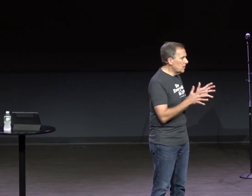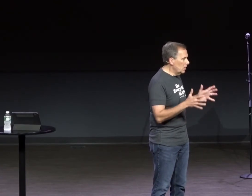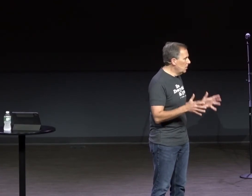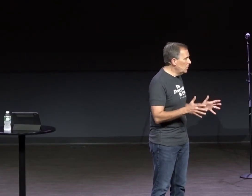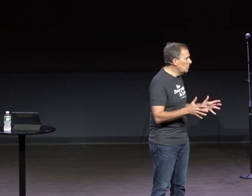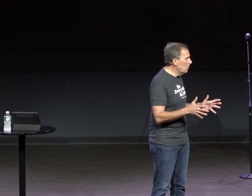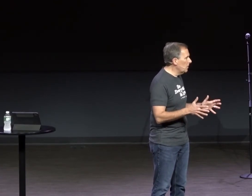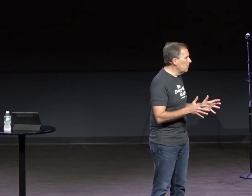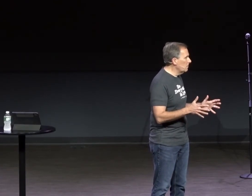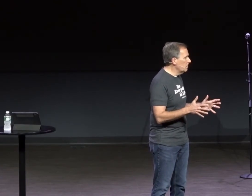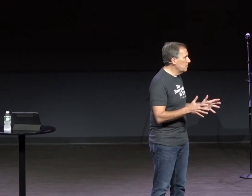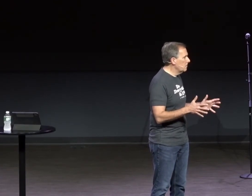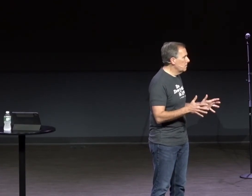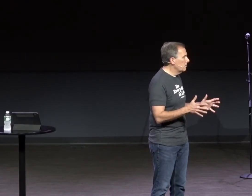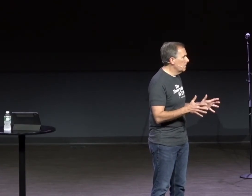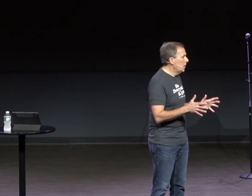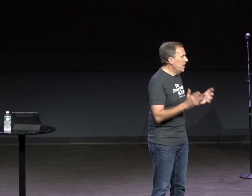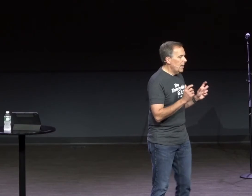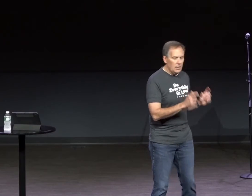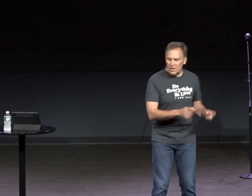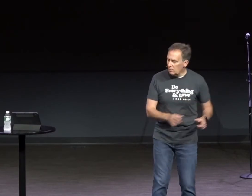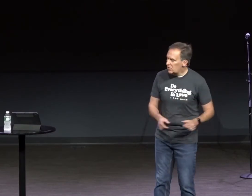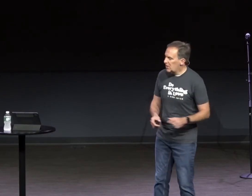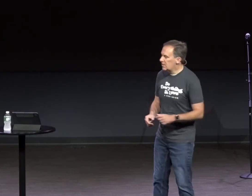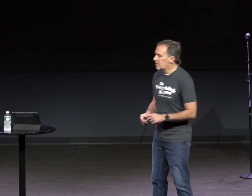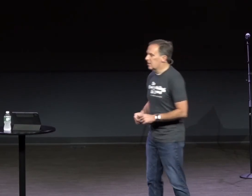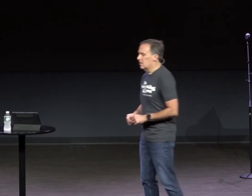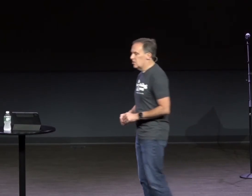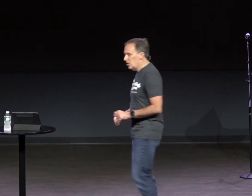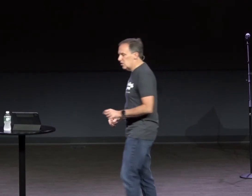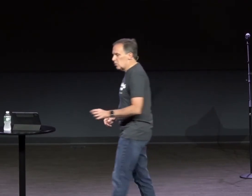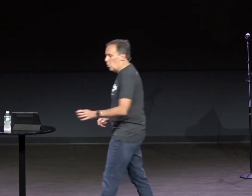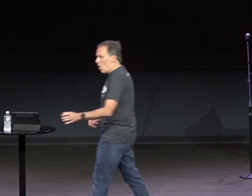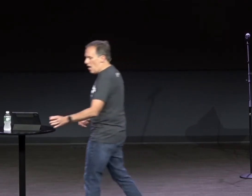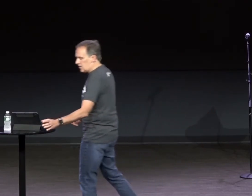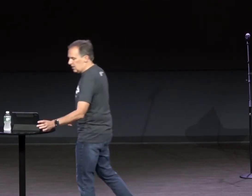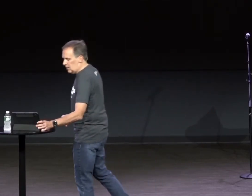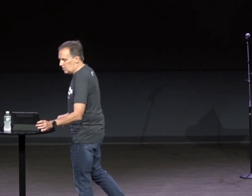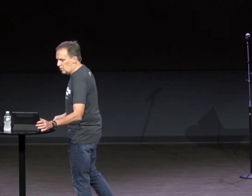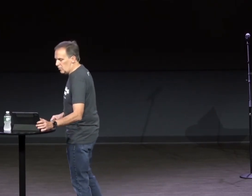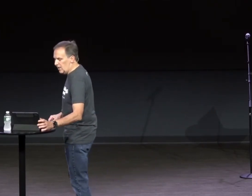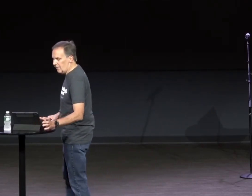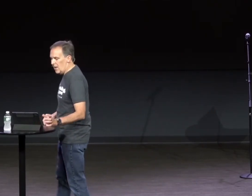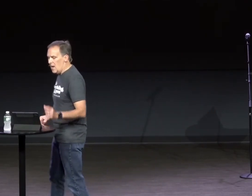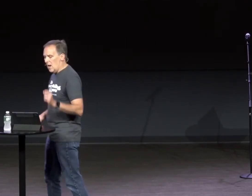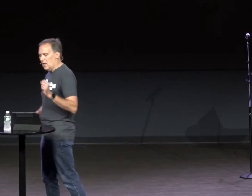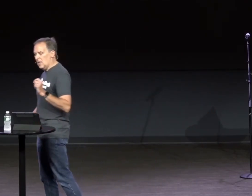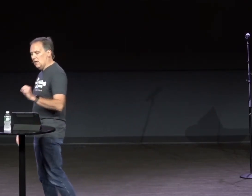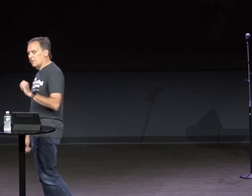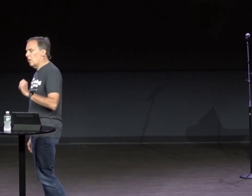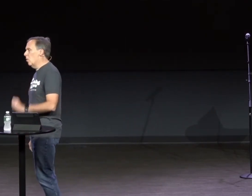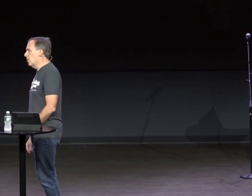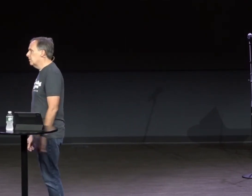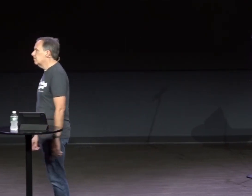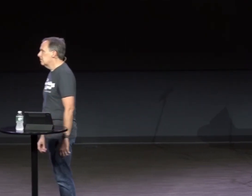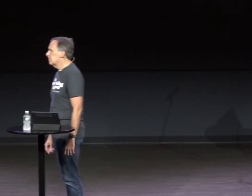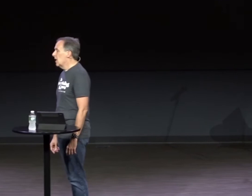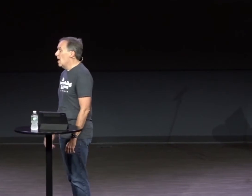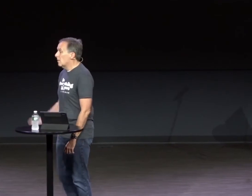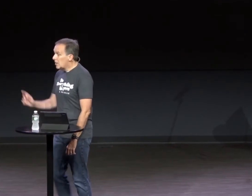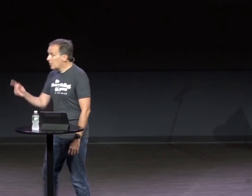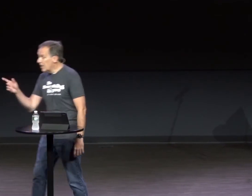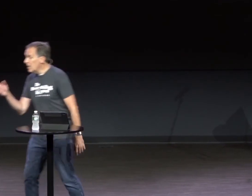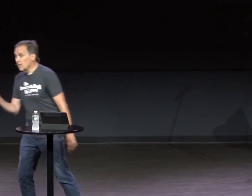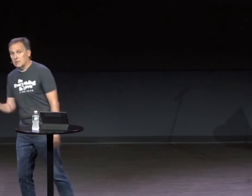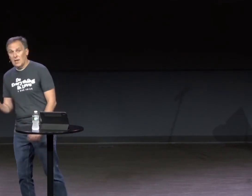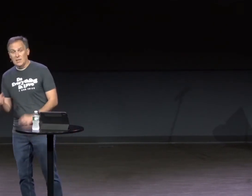This is a huge moment. And look at what Jesus does. Jesus walks into grief and he gives hope.